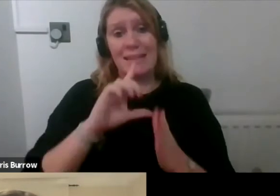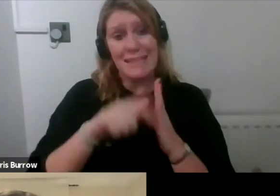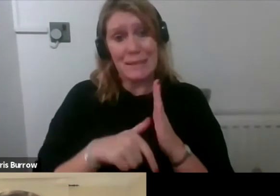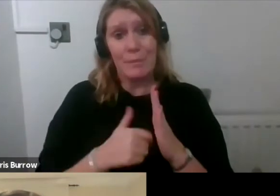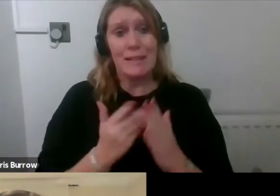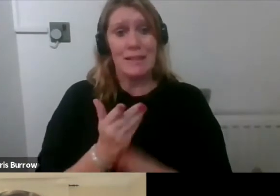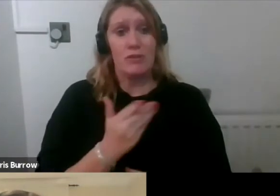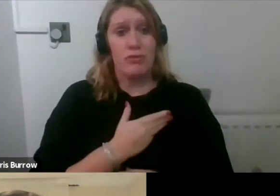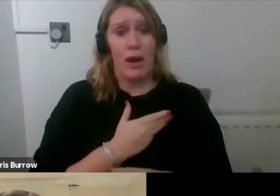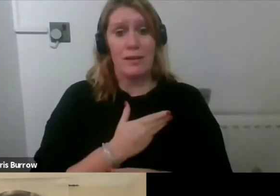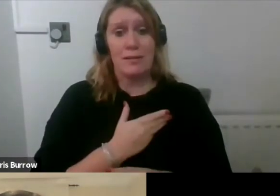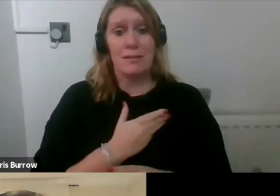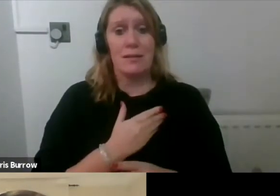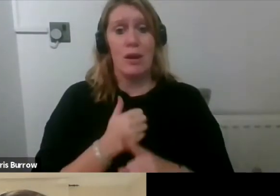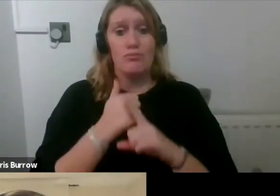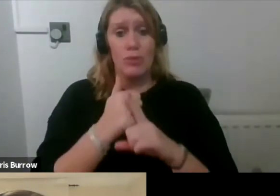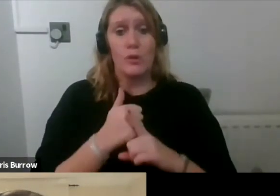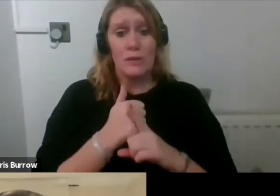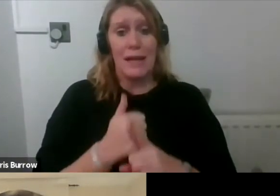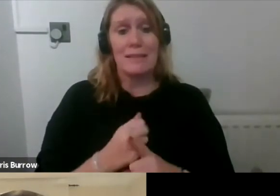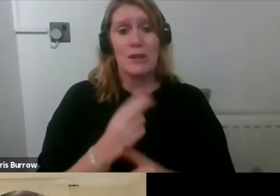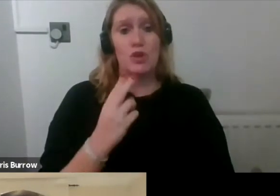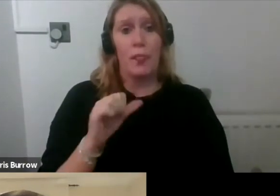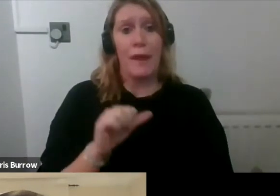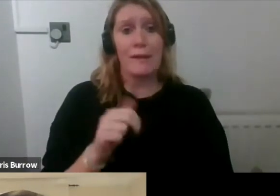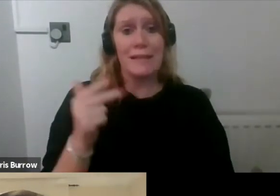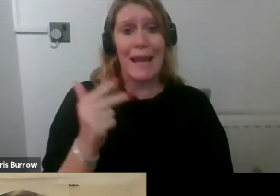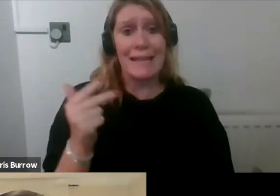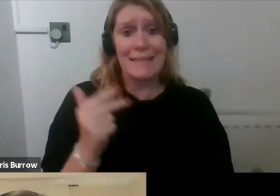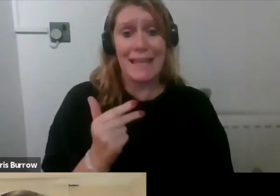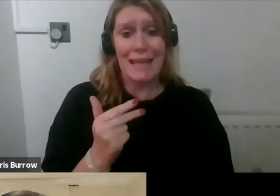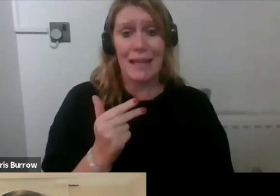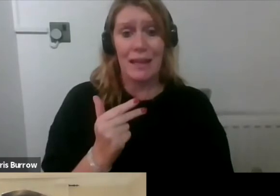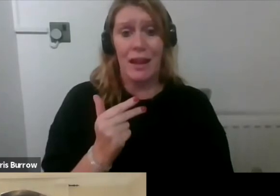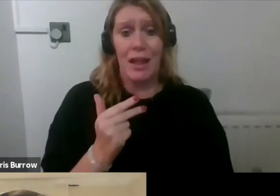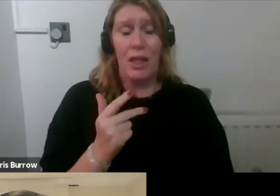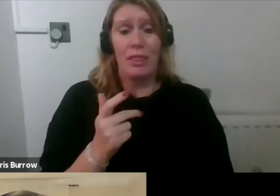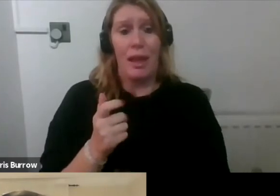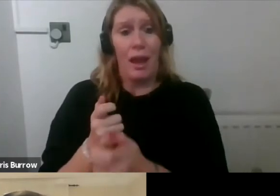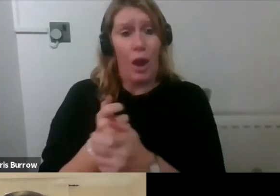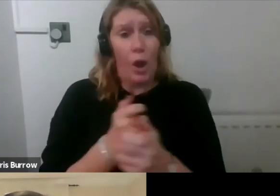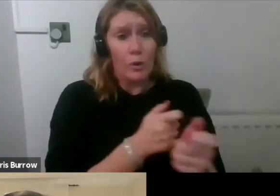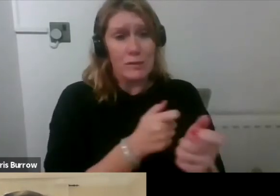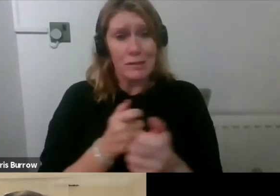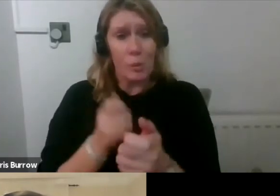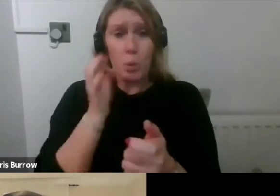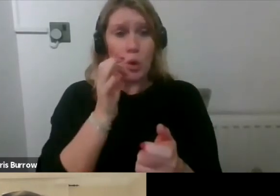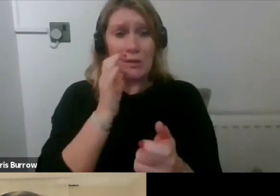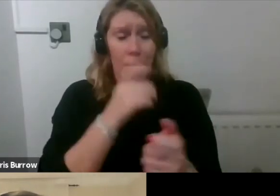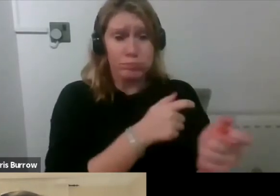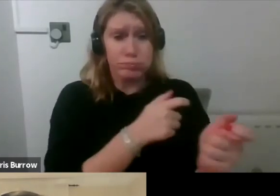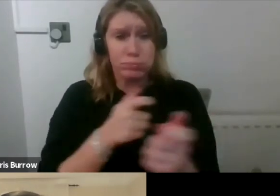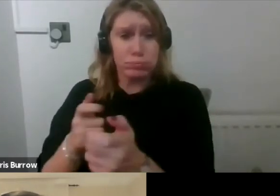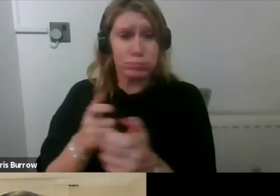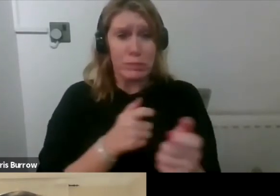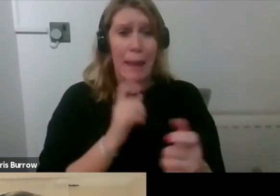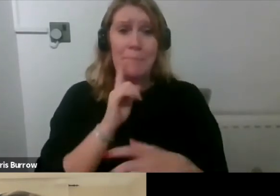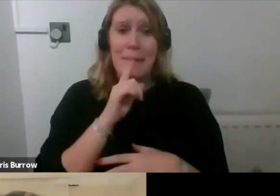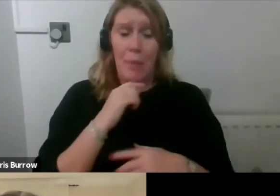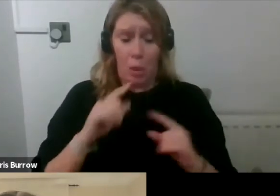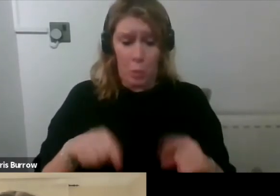from 2018 on there, where they're hosing people down with water cannons, being knocked out of their wheelchairs in water cannons,